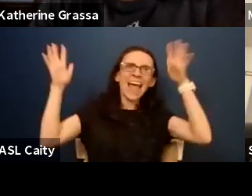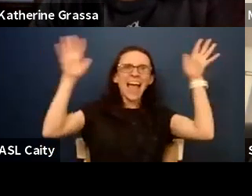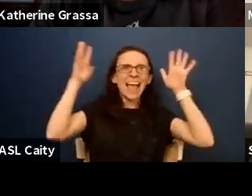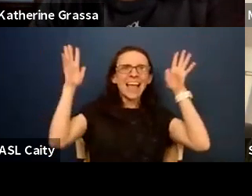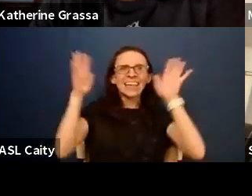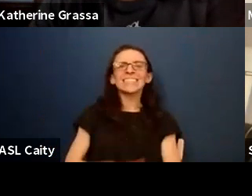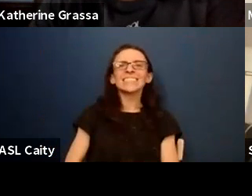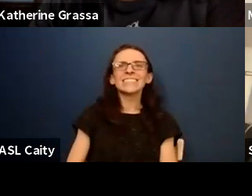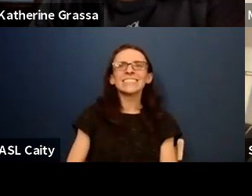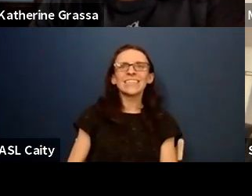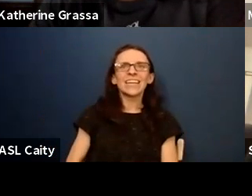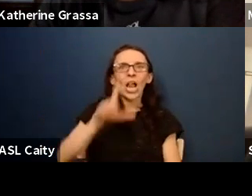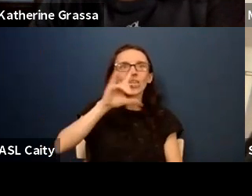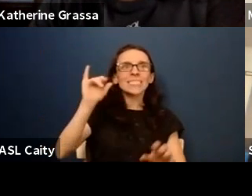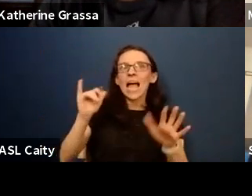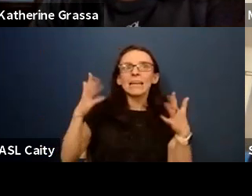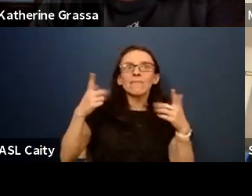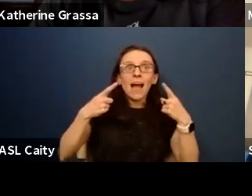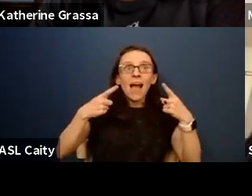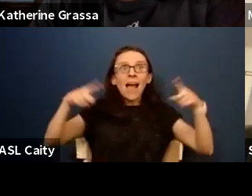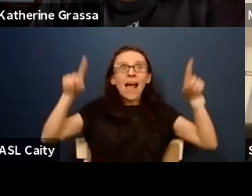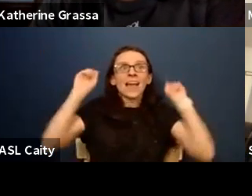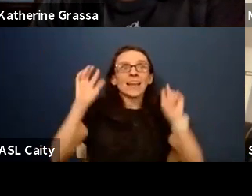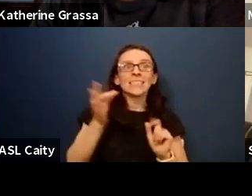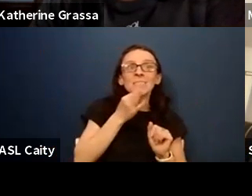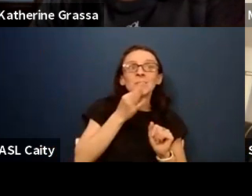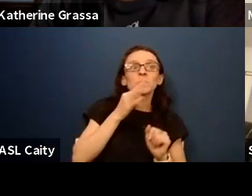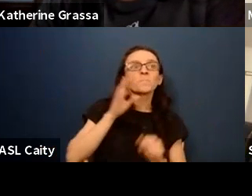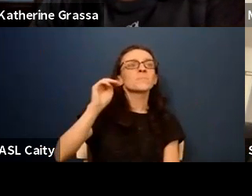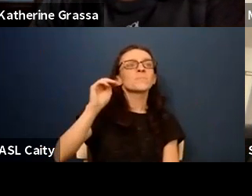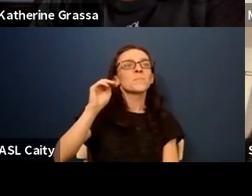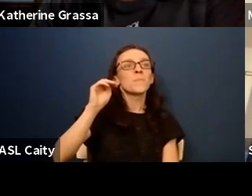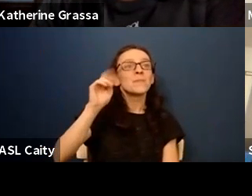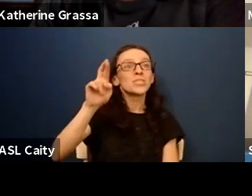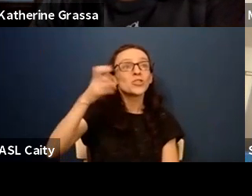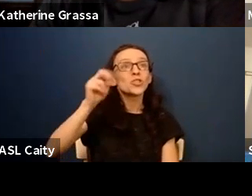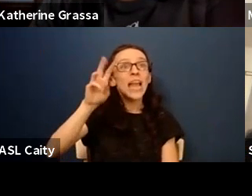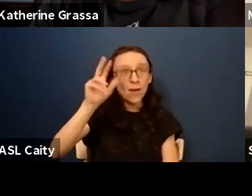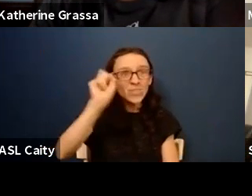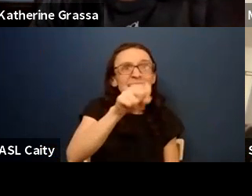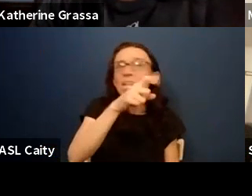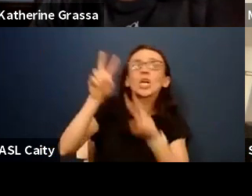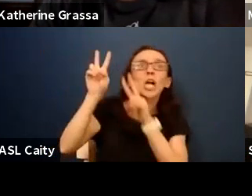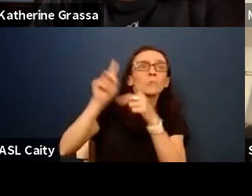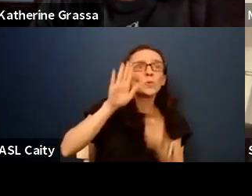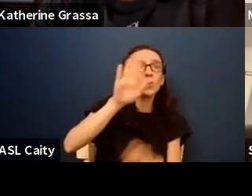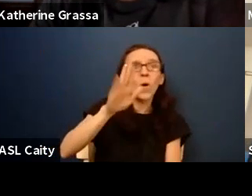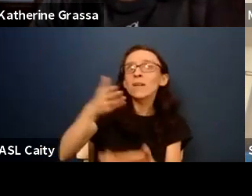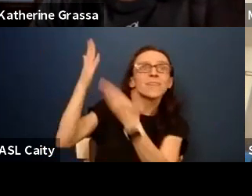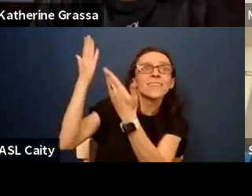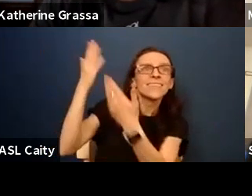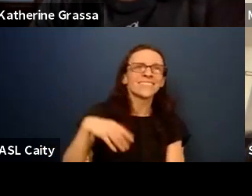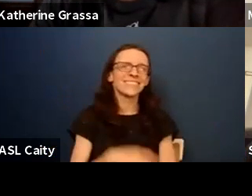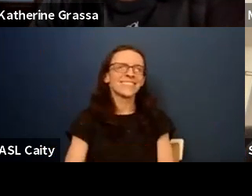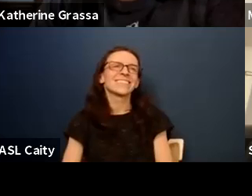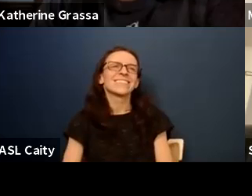The skies have opened. Yes, Mr. Chernow, look up. Look up. Okay. All